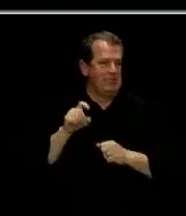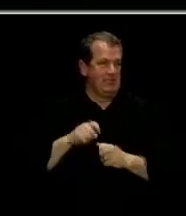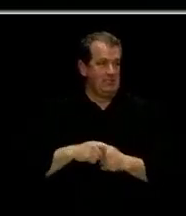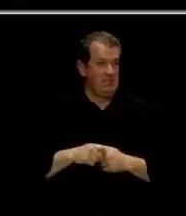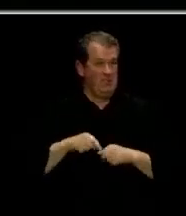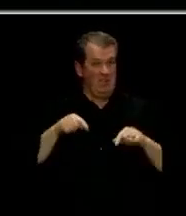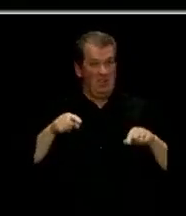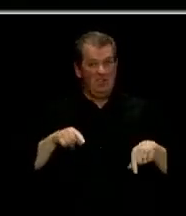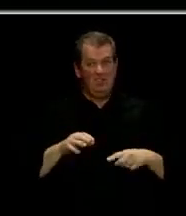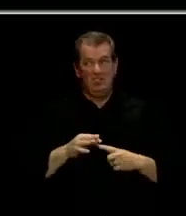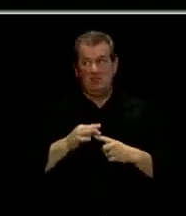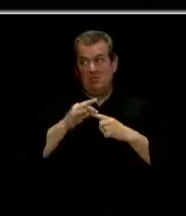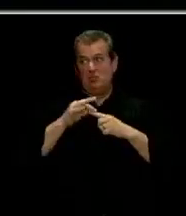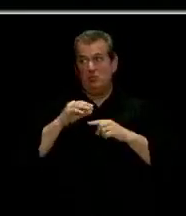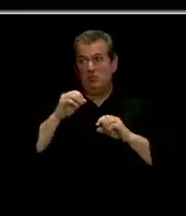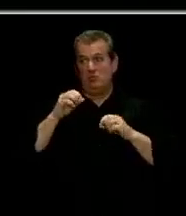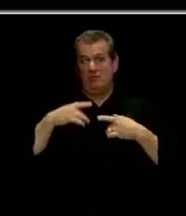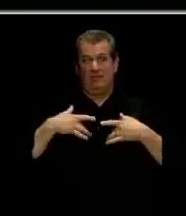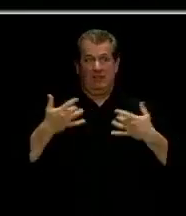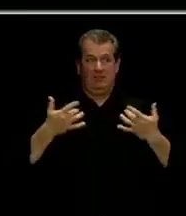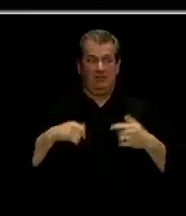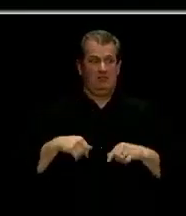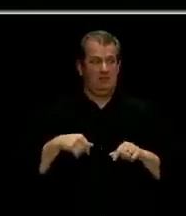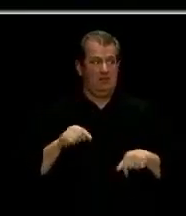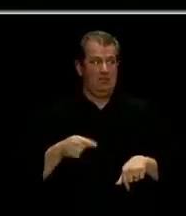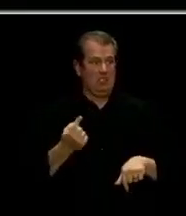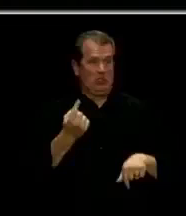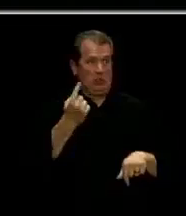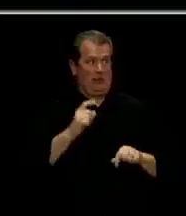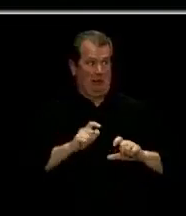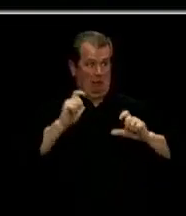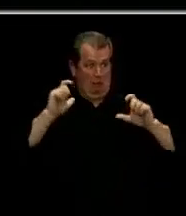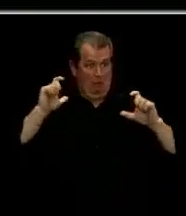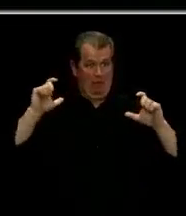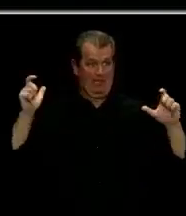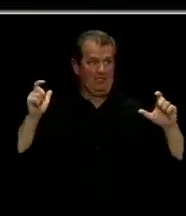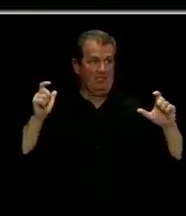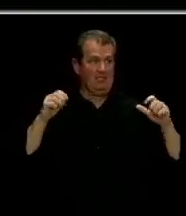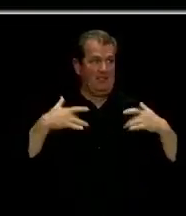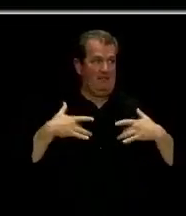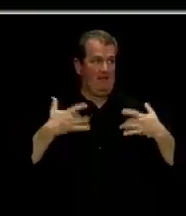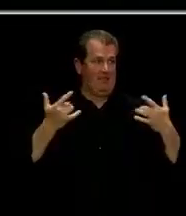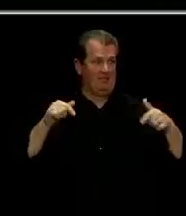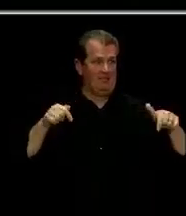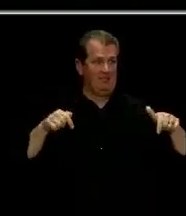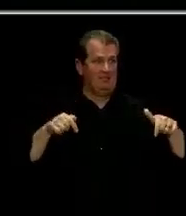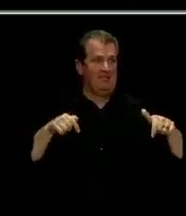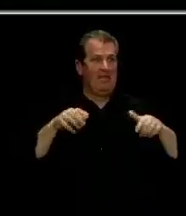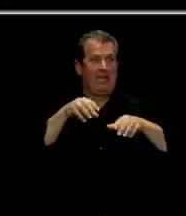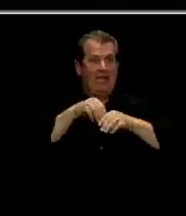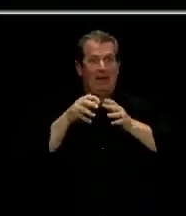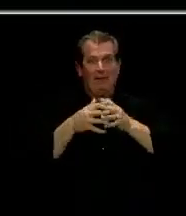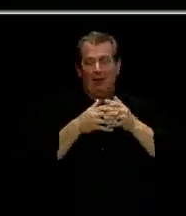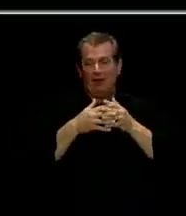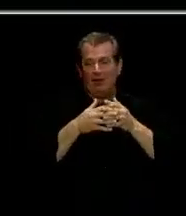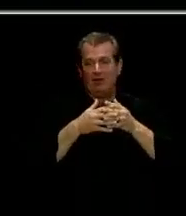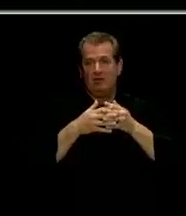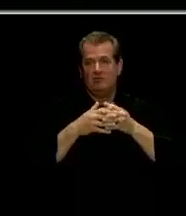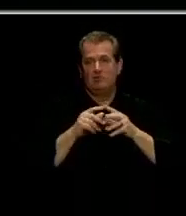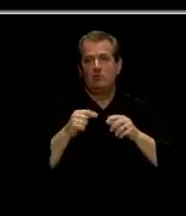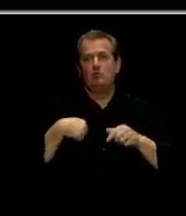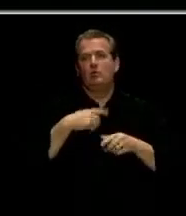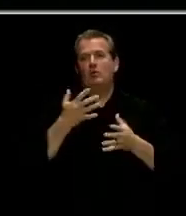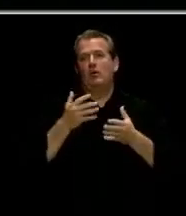event. I understand it is one of the largest of its kind in the nation. And for that, we have to thank our